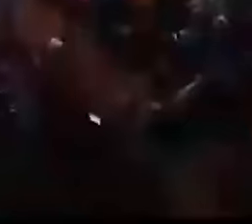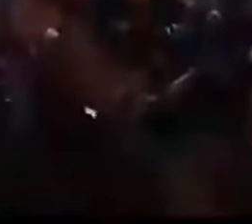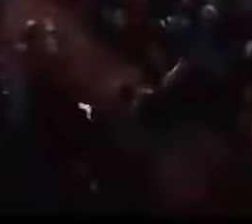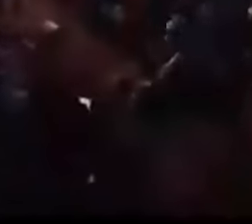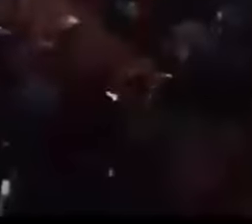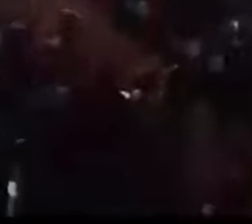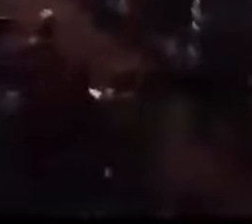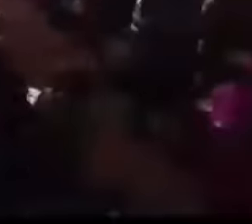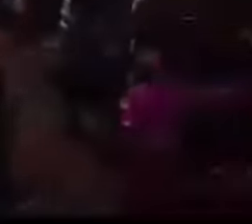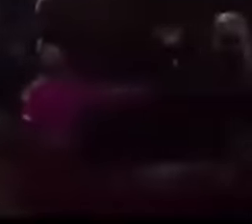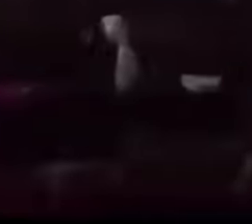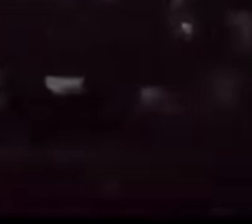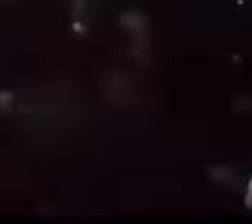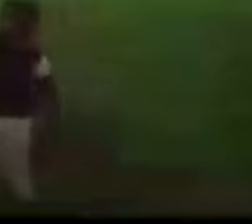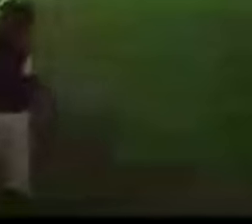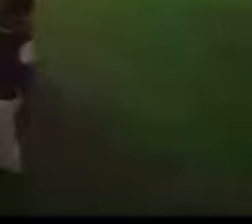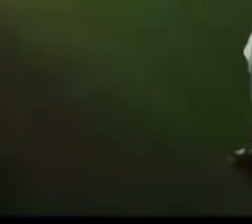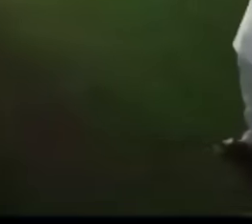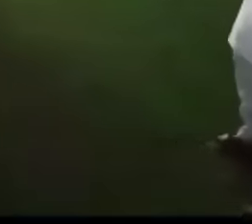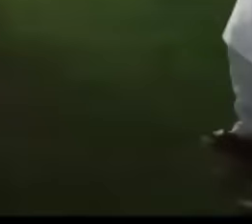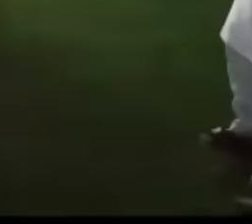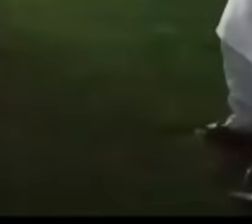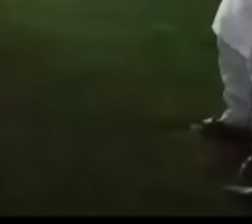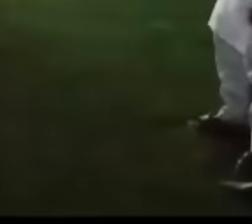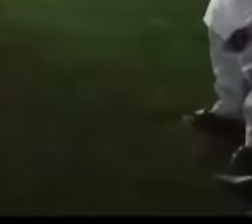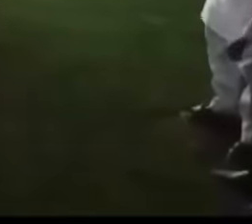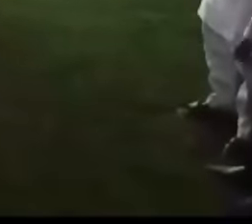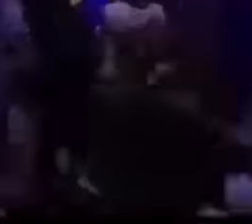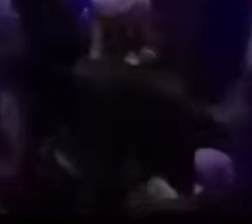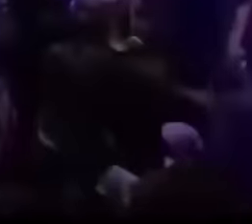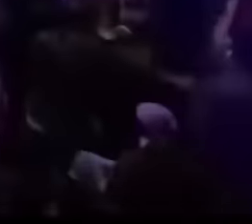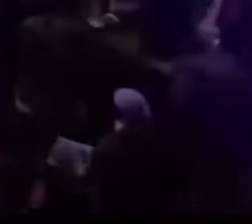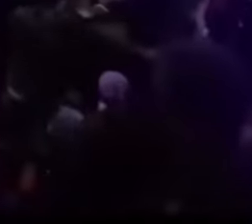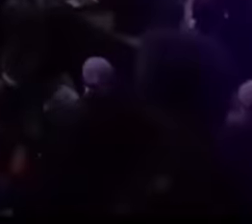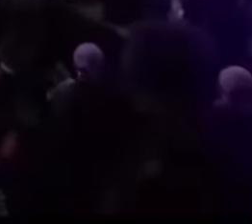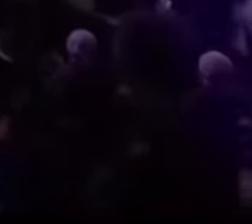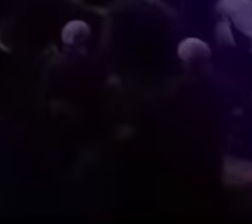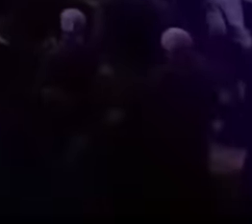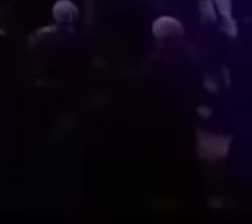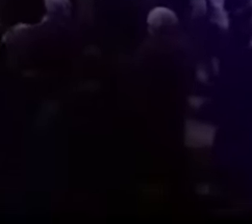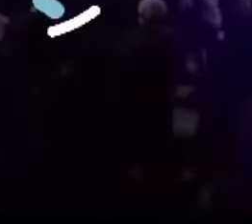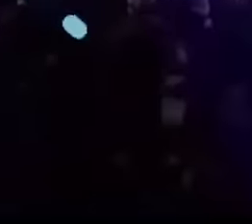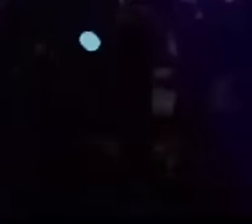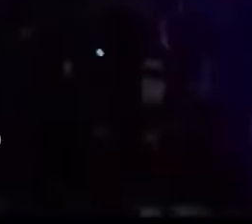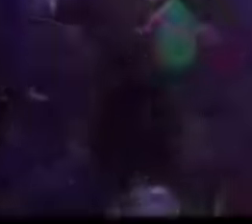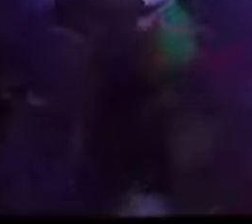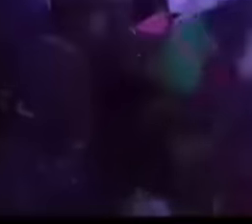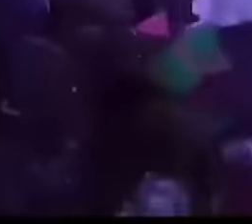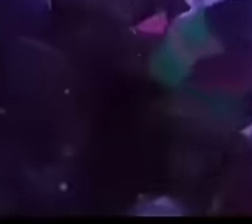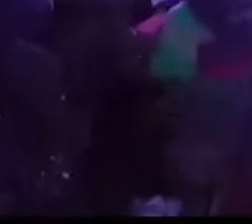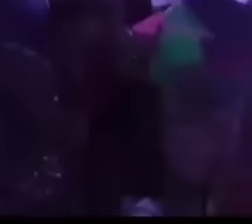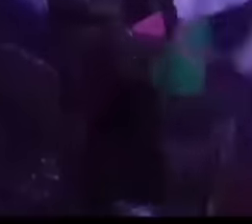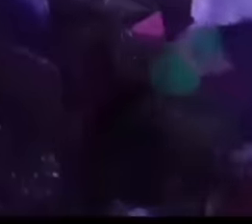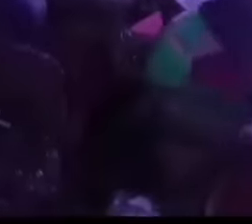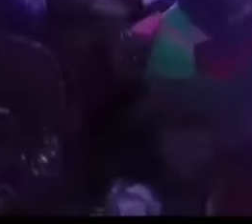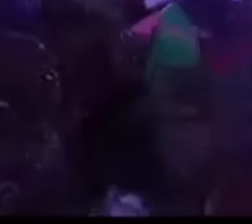Otu di ya oni nuku wape. Papa she be about to move. 72 hours marathon prayer. One more